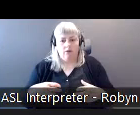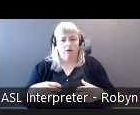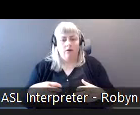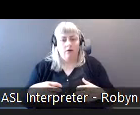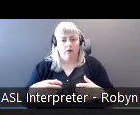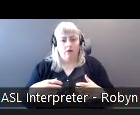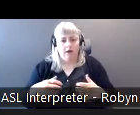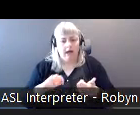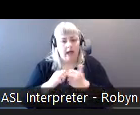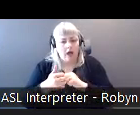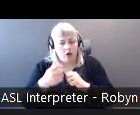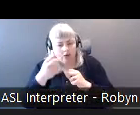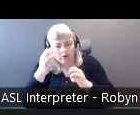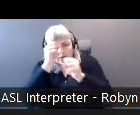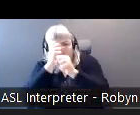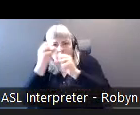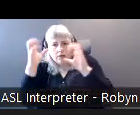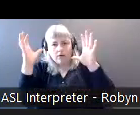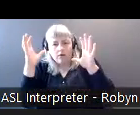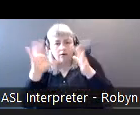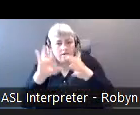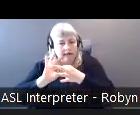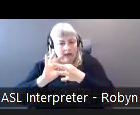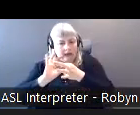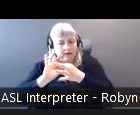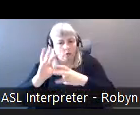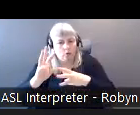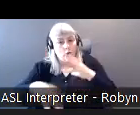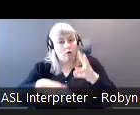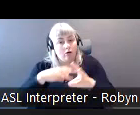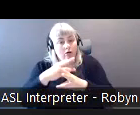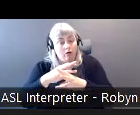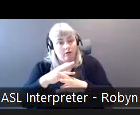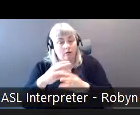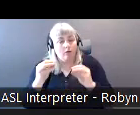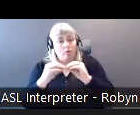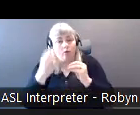a more interconnected, beautiful world.